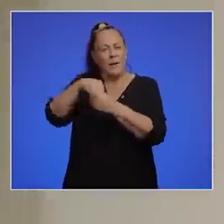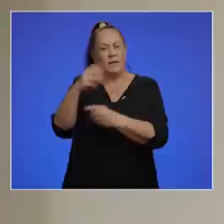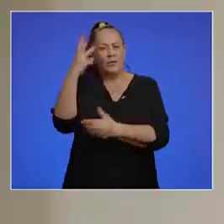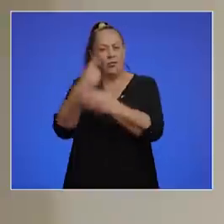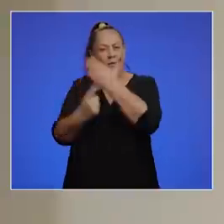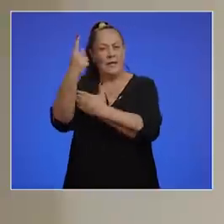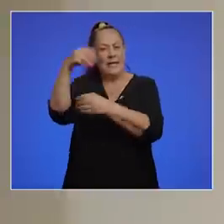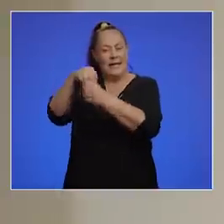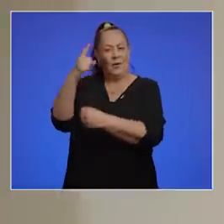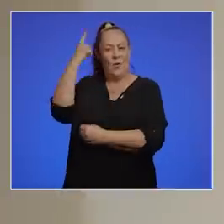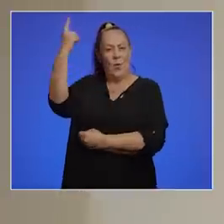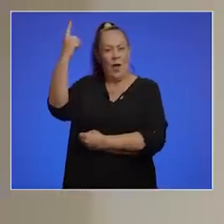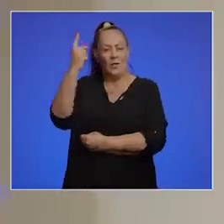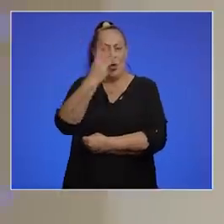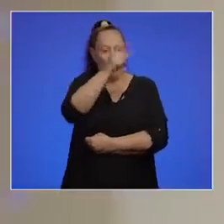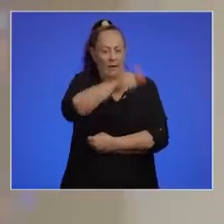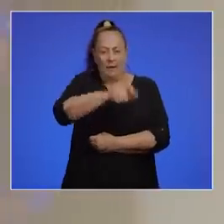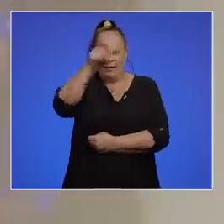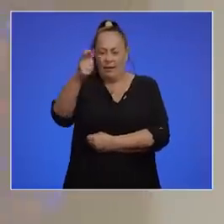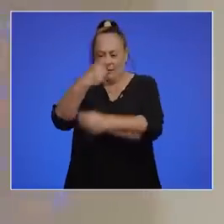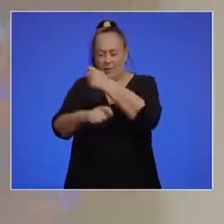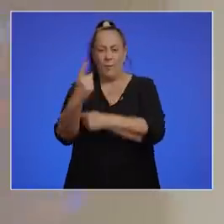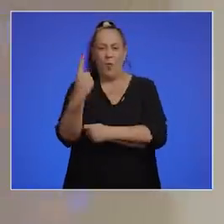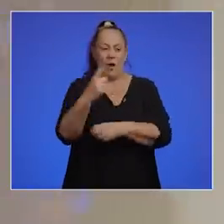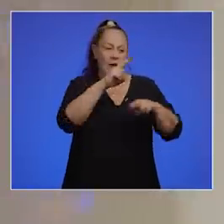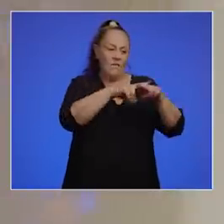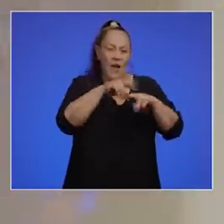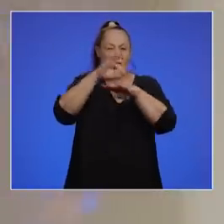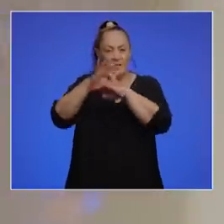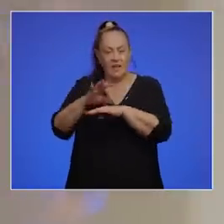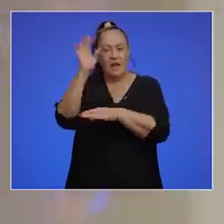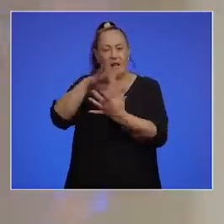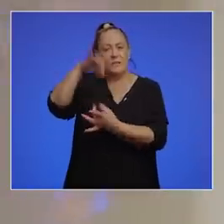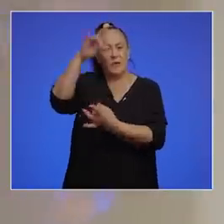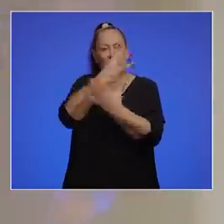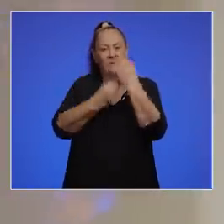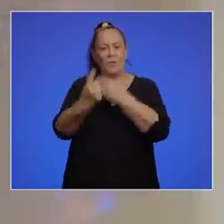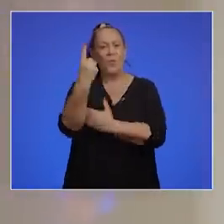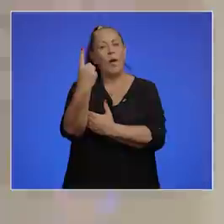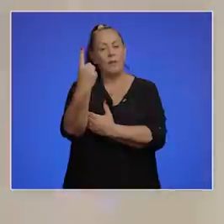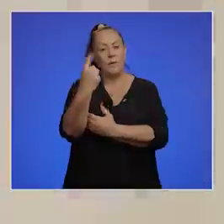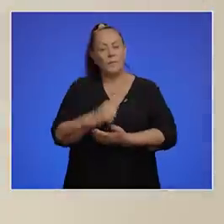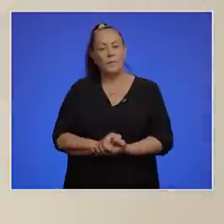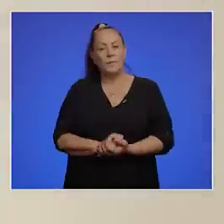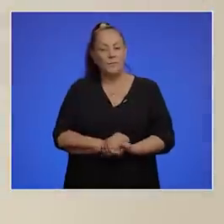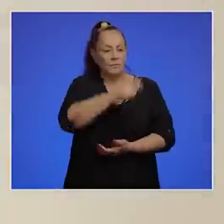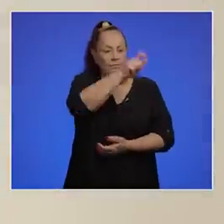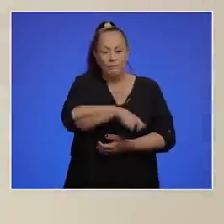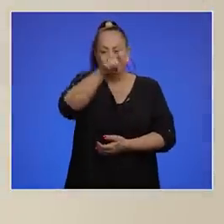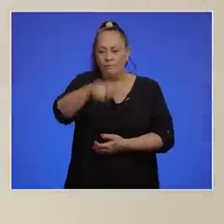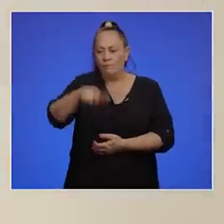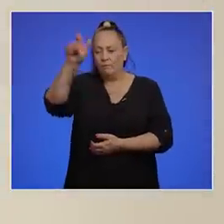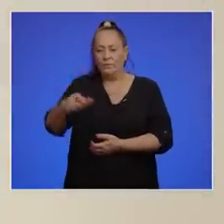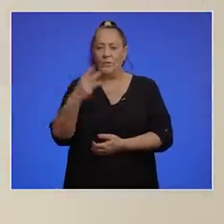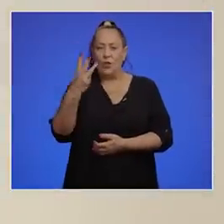Of a trinity of three persons Father, Son and Holy Spirit Three divine